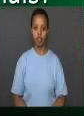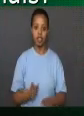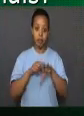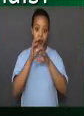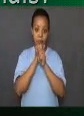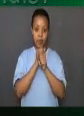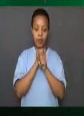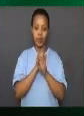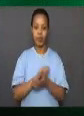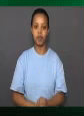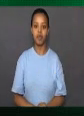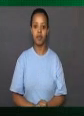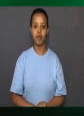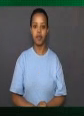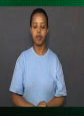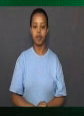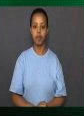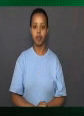Time's up!